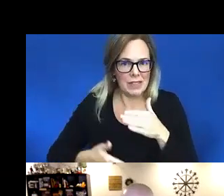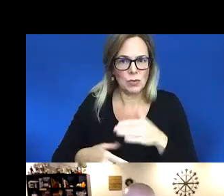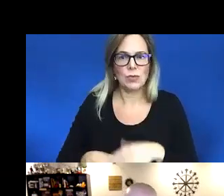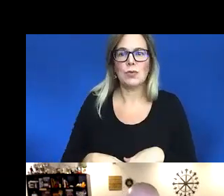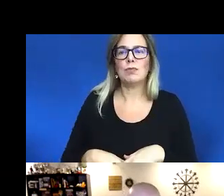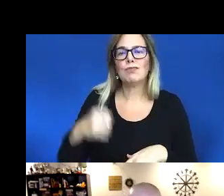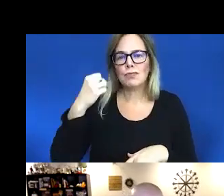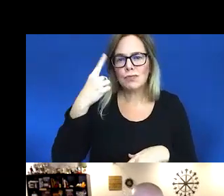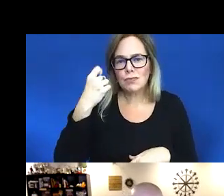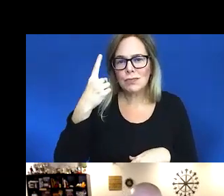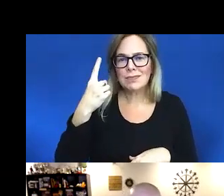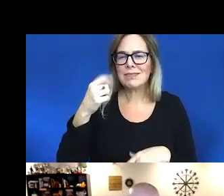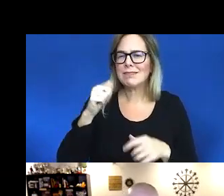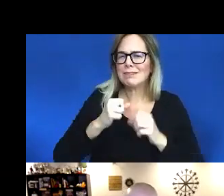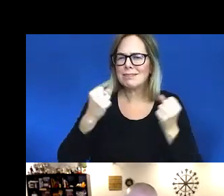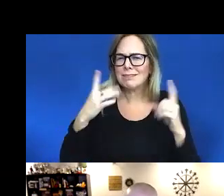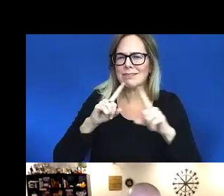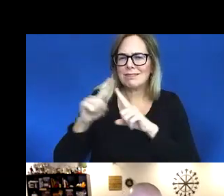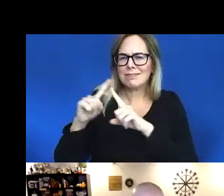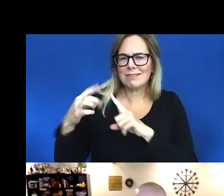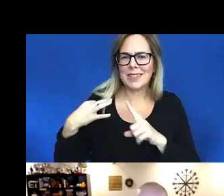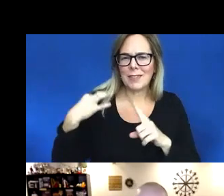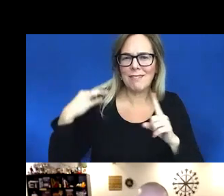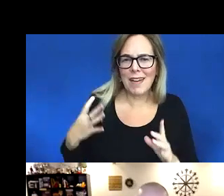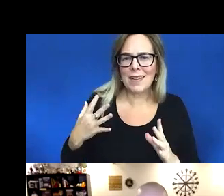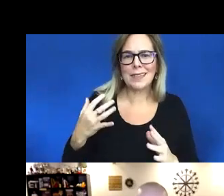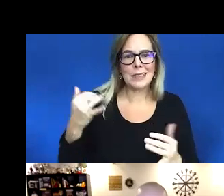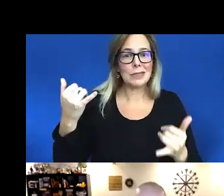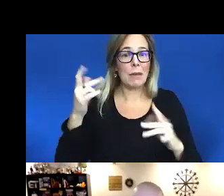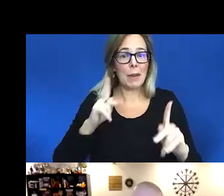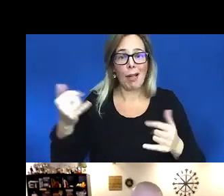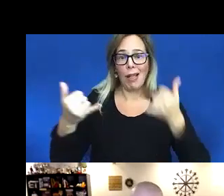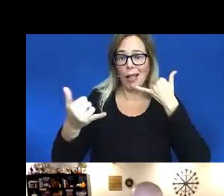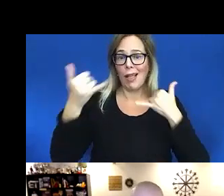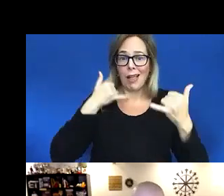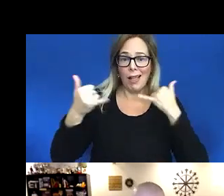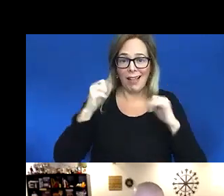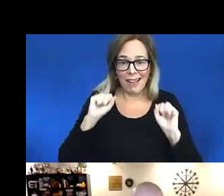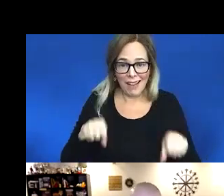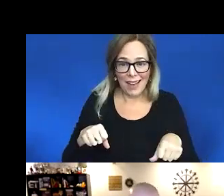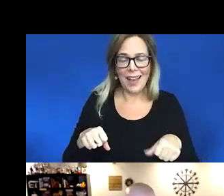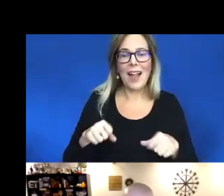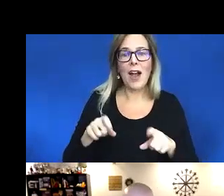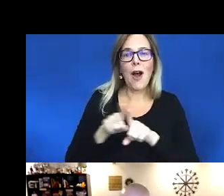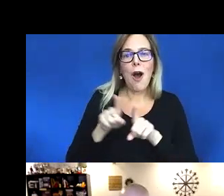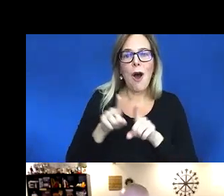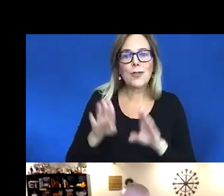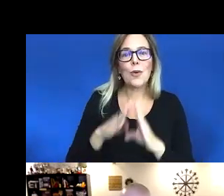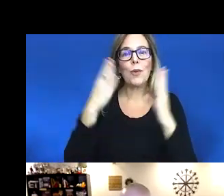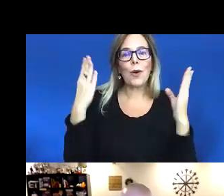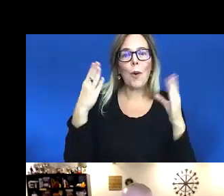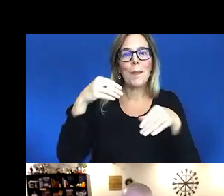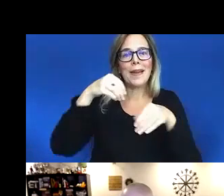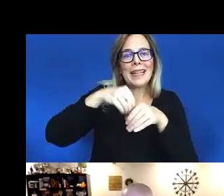of more than 100 HATS volunteers on the phones to help make sure that people are taken care of. We're opening up our in-person Help Me Now locations